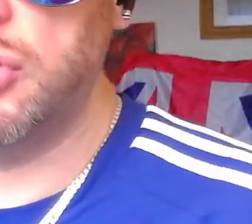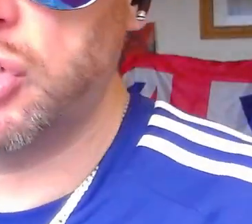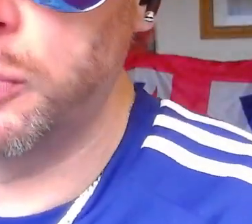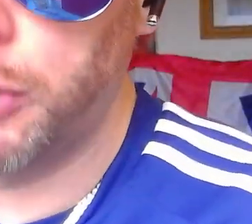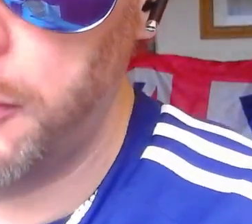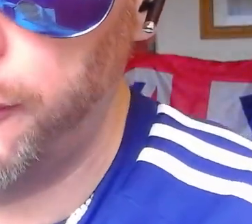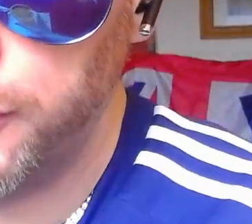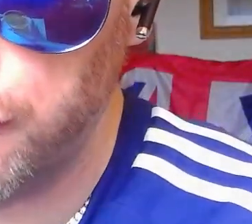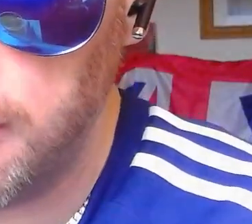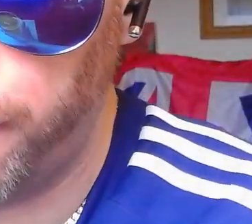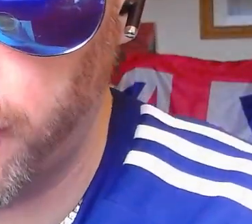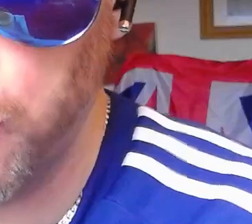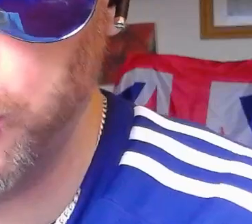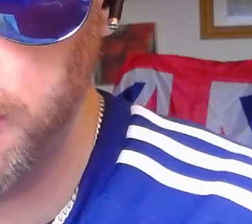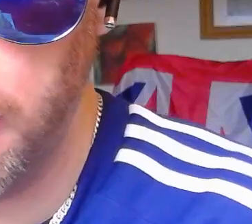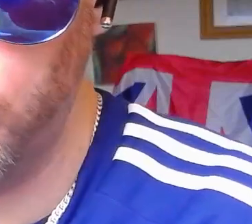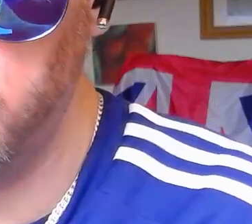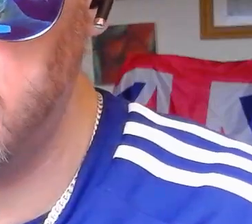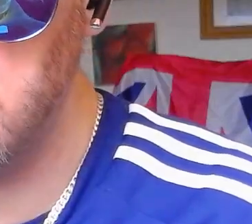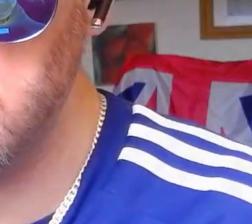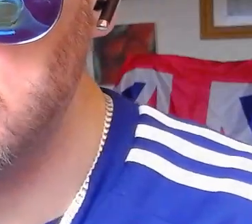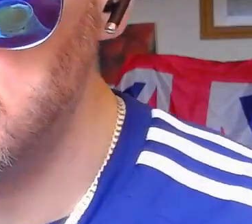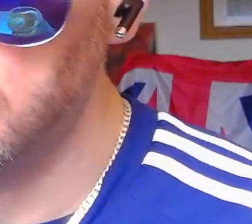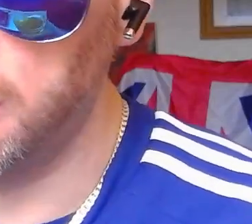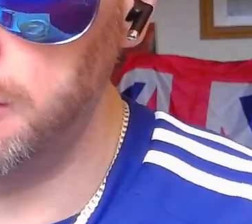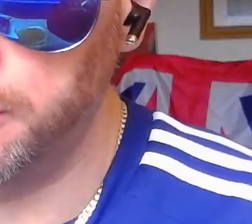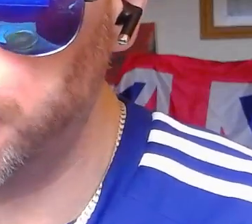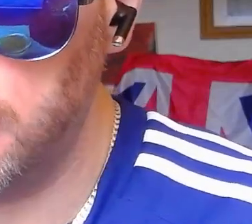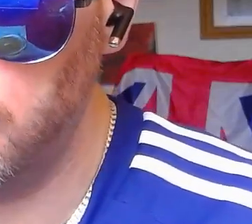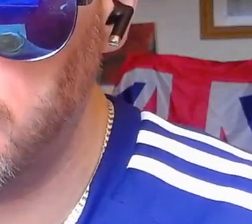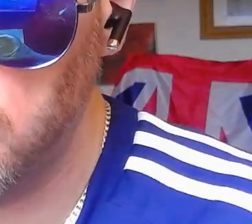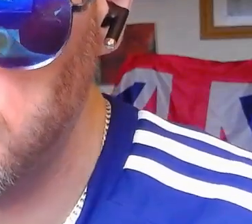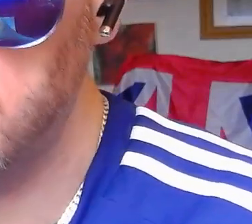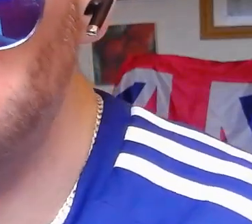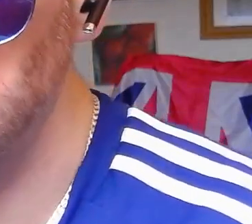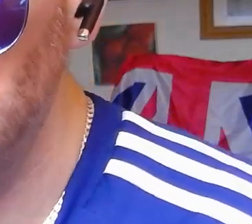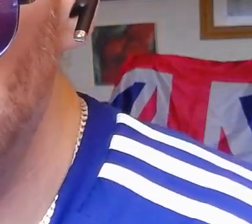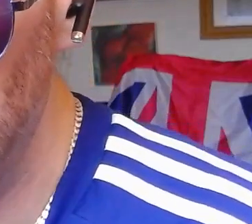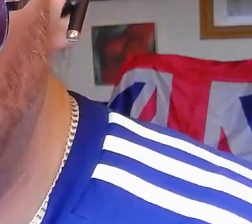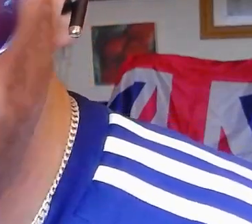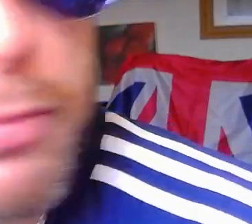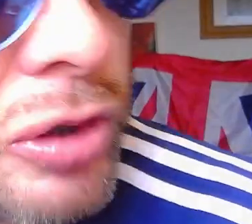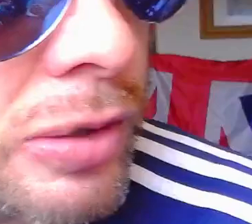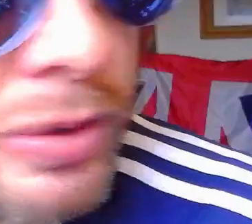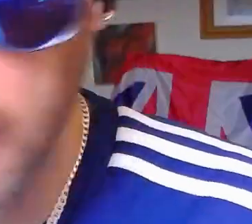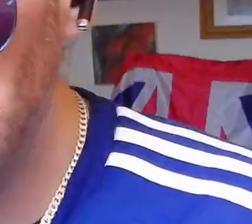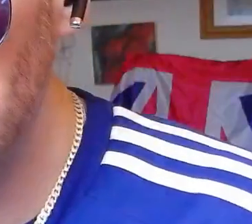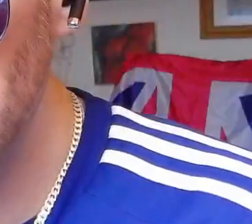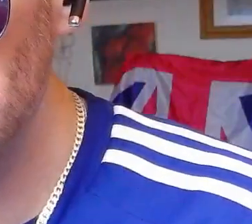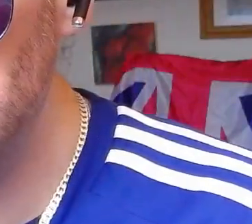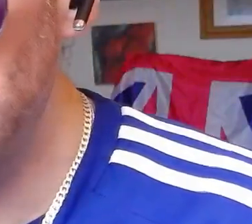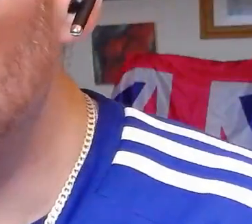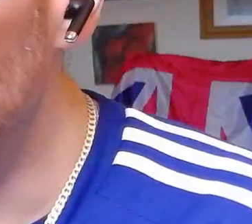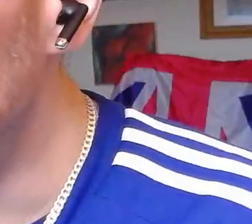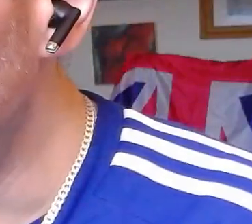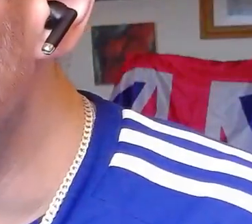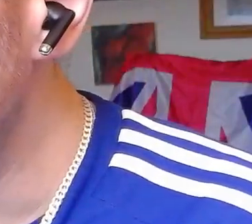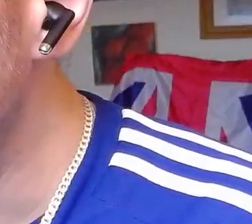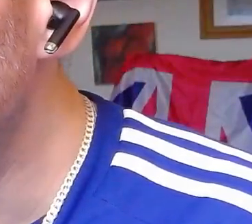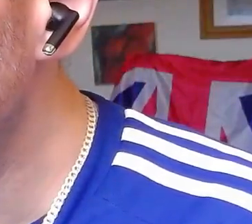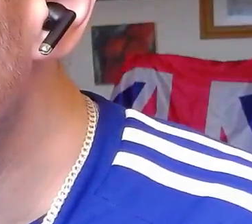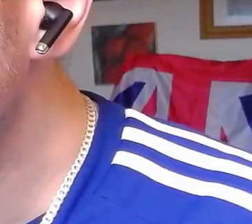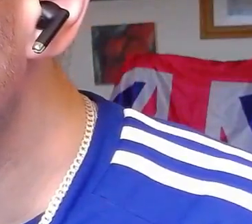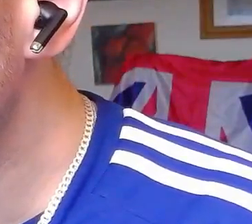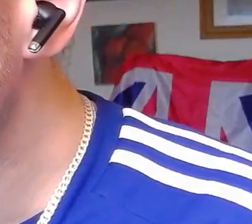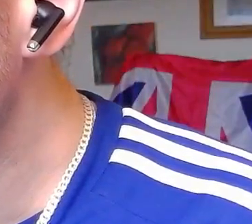somebody scooped up off the street for holding my own election come general election time. And I've got money on it happening